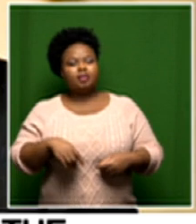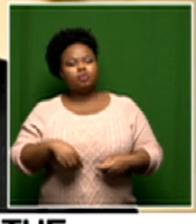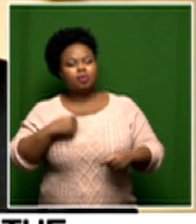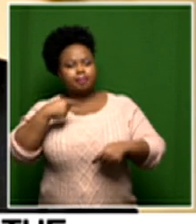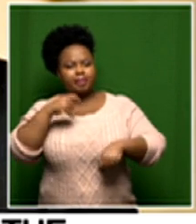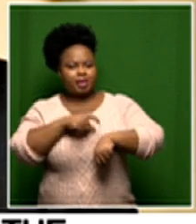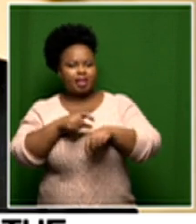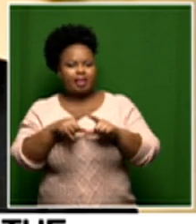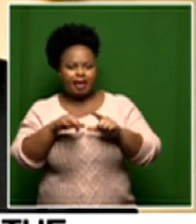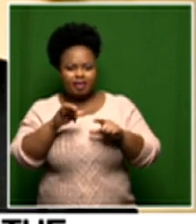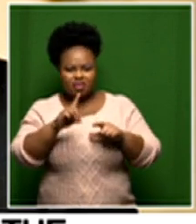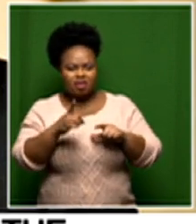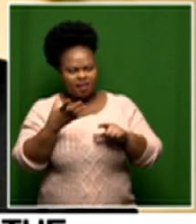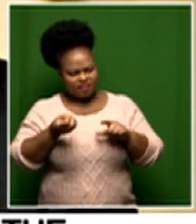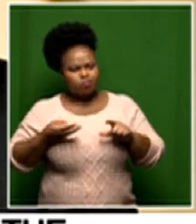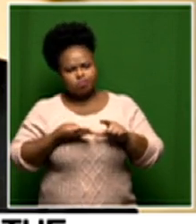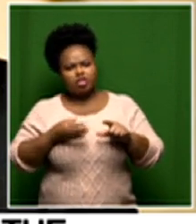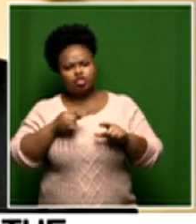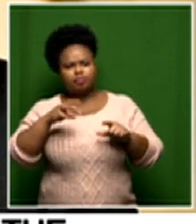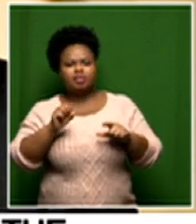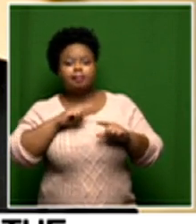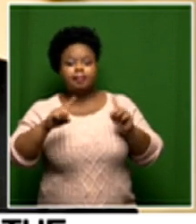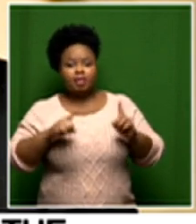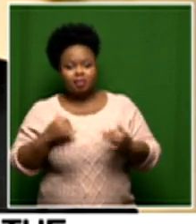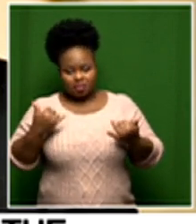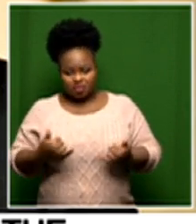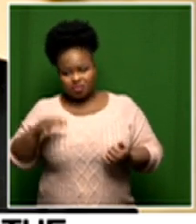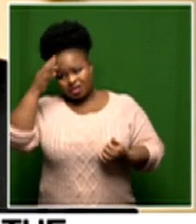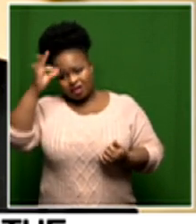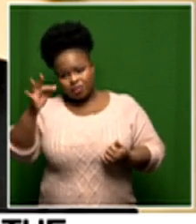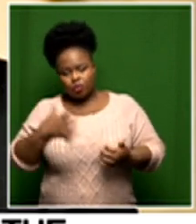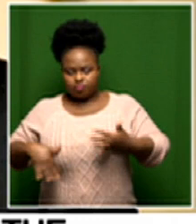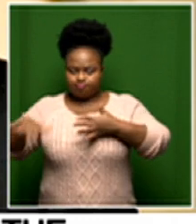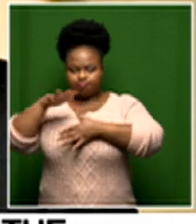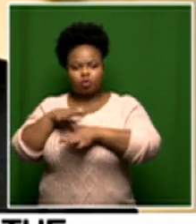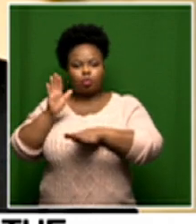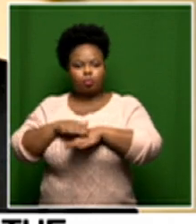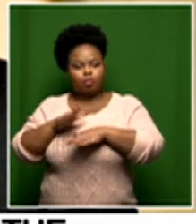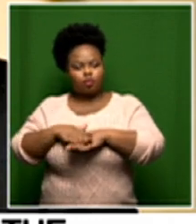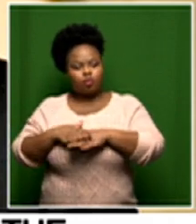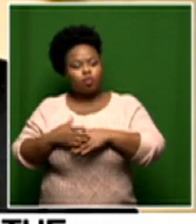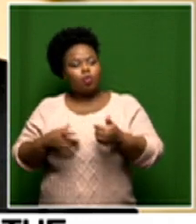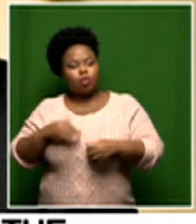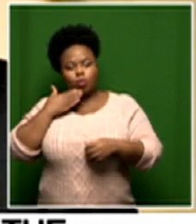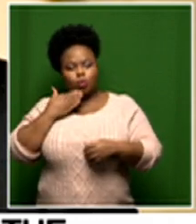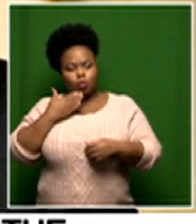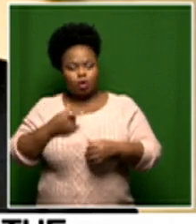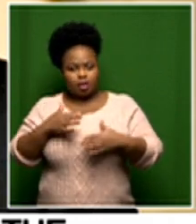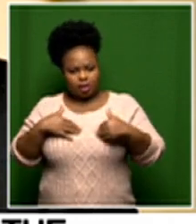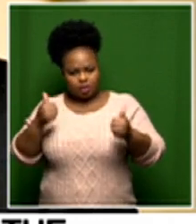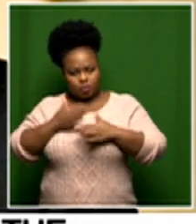Although the government wants to deal with the health workers as a priority, in fact, the medical aids can, in